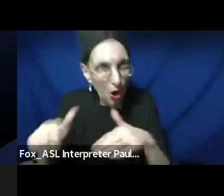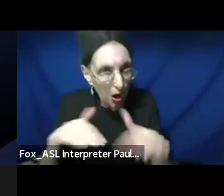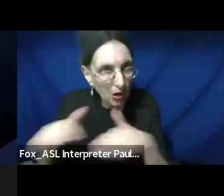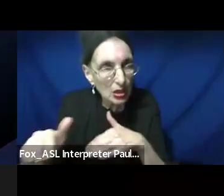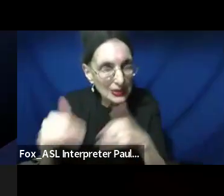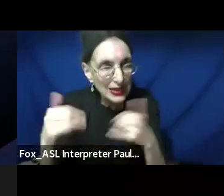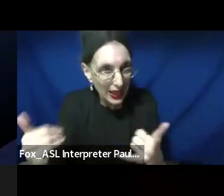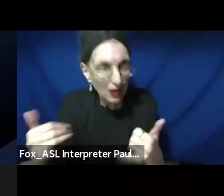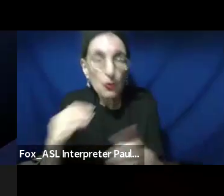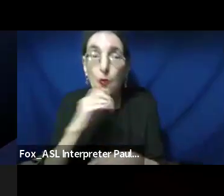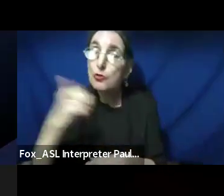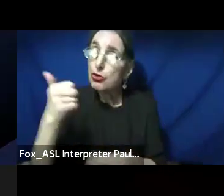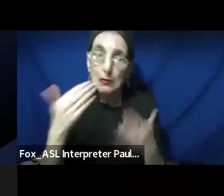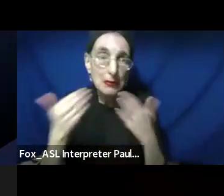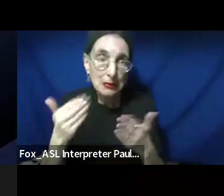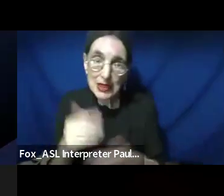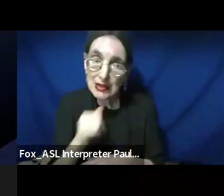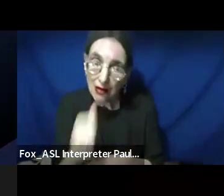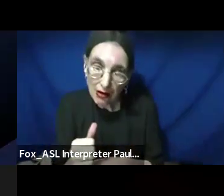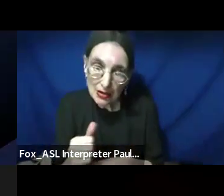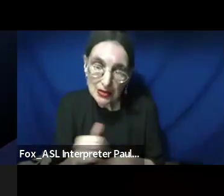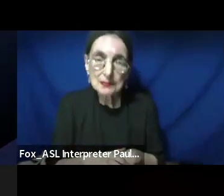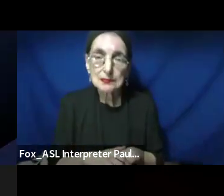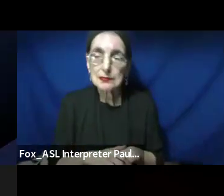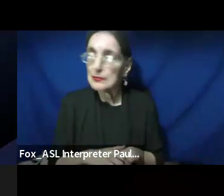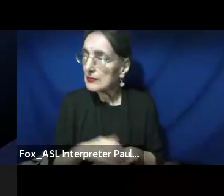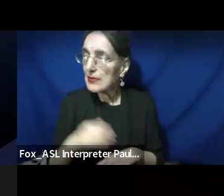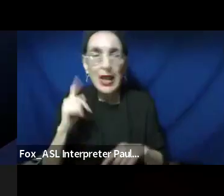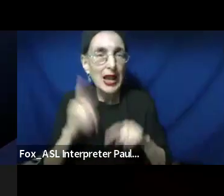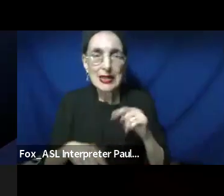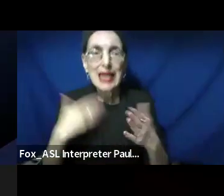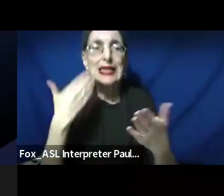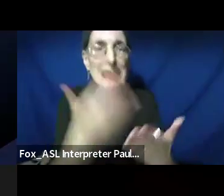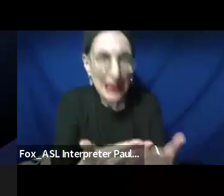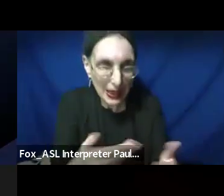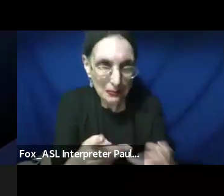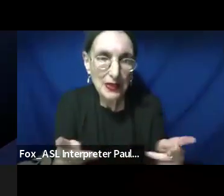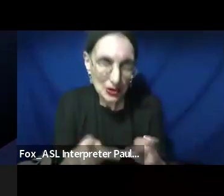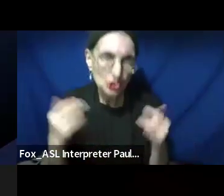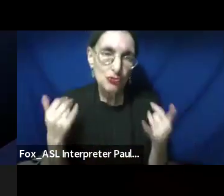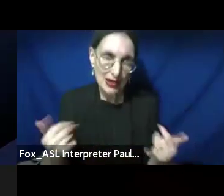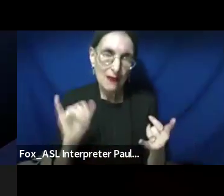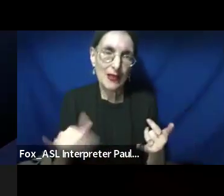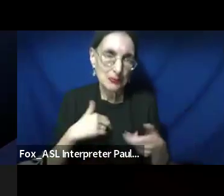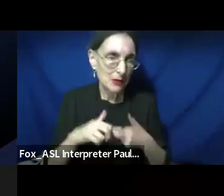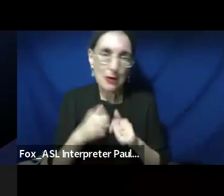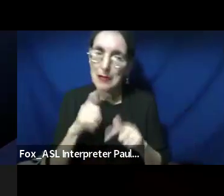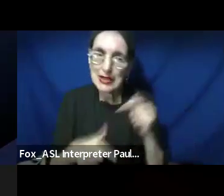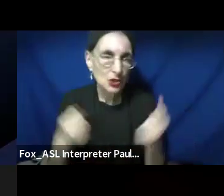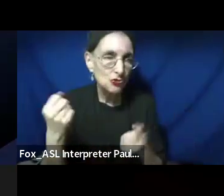walk forever. And like I can't get places right now is my problem. You know, I can't